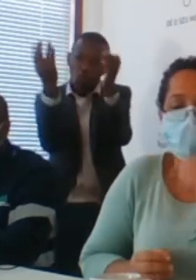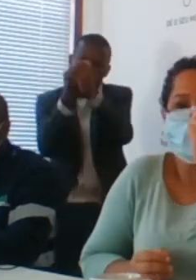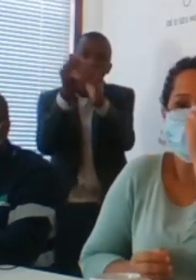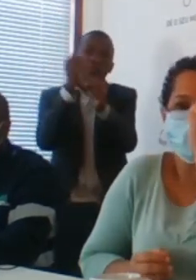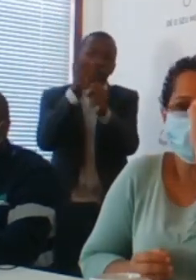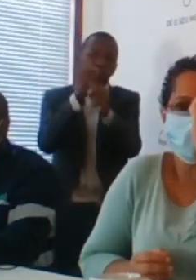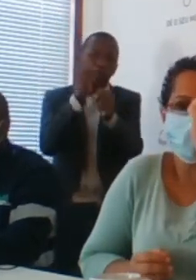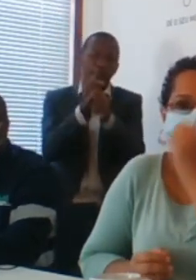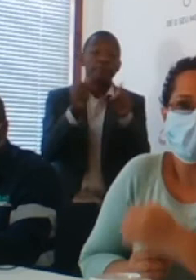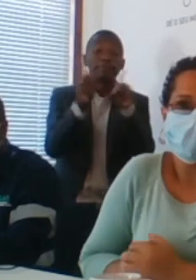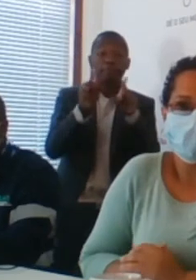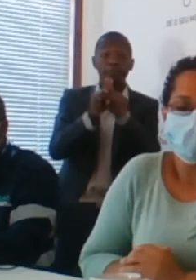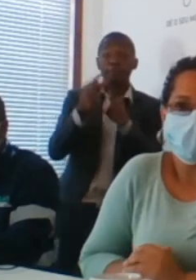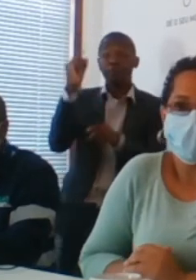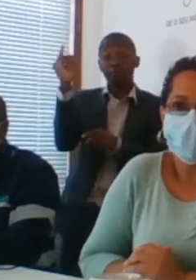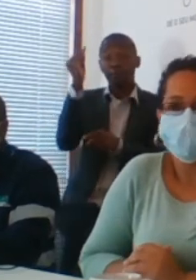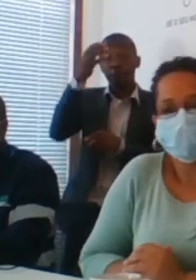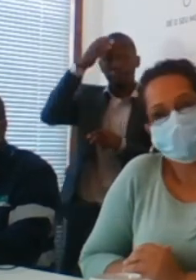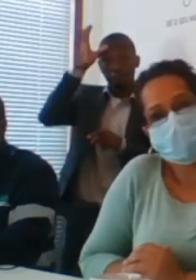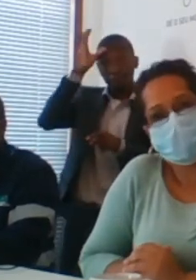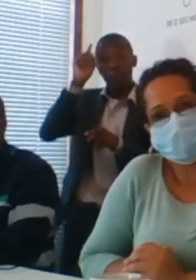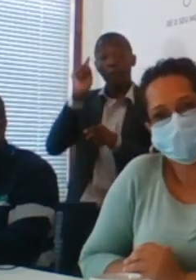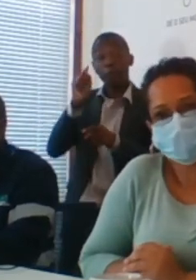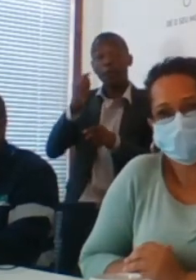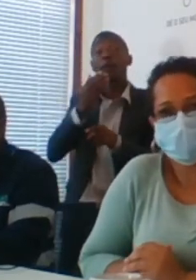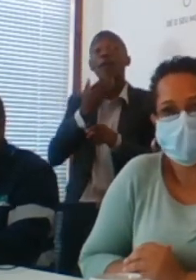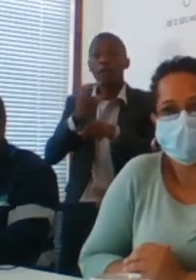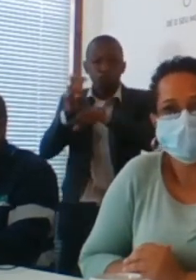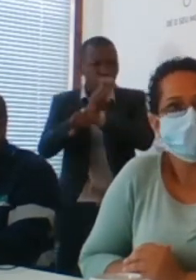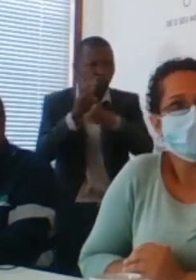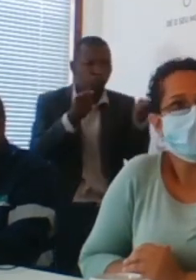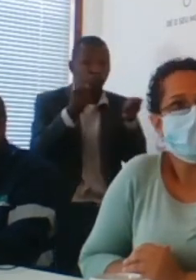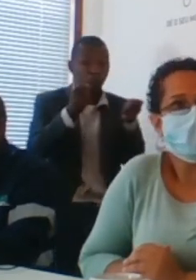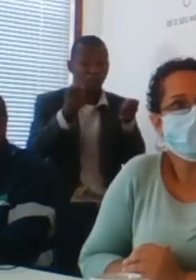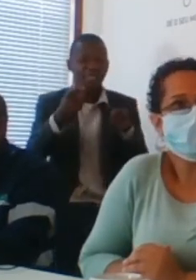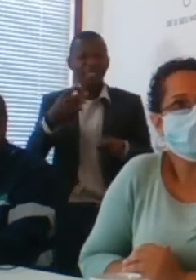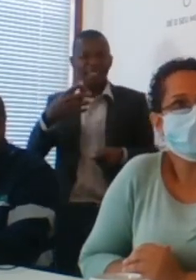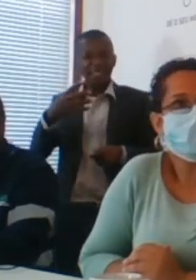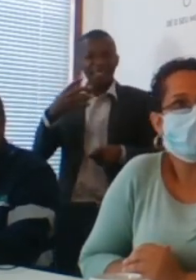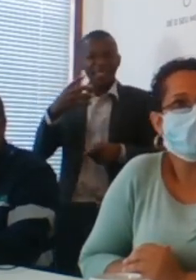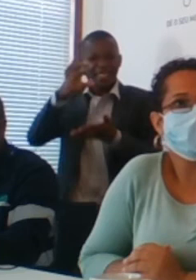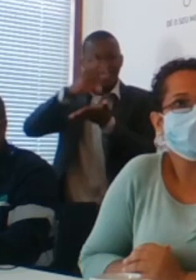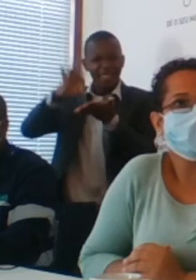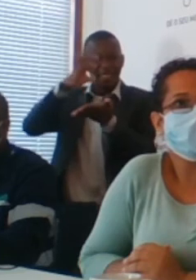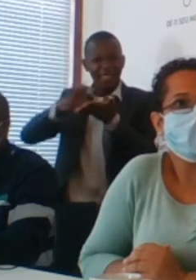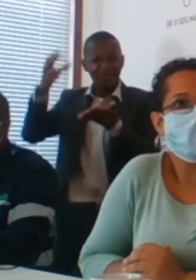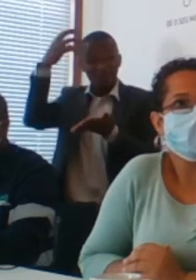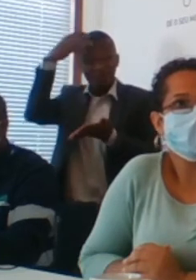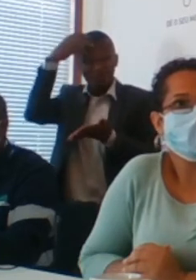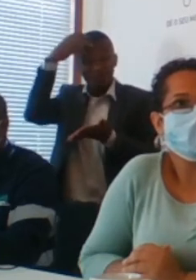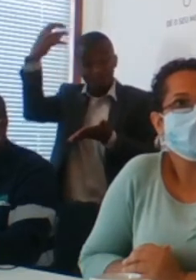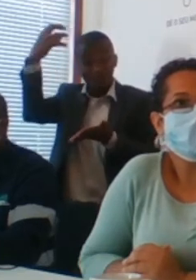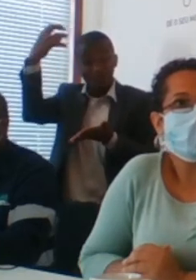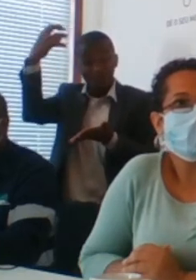and FLAC is currently supervised by Secretary of State for Health and the Employment. Since in the very